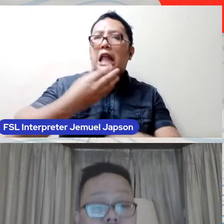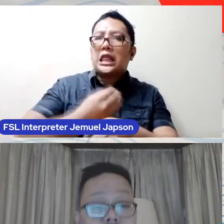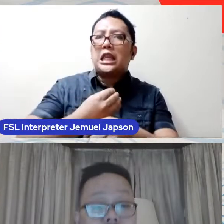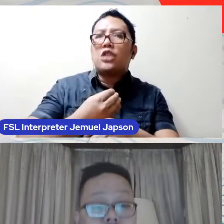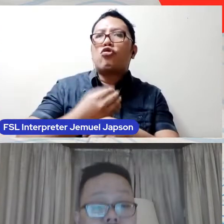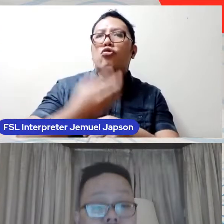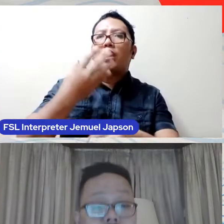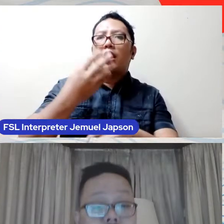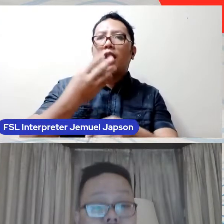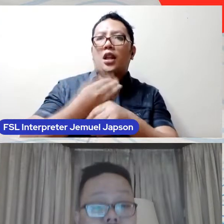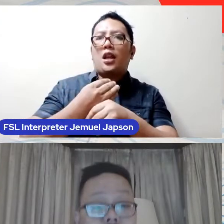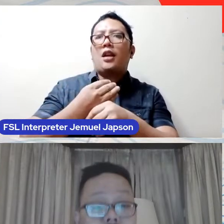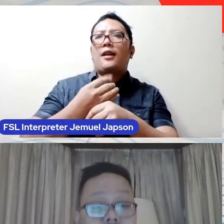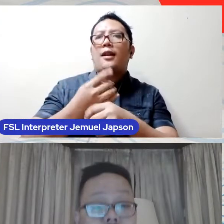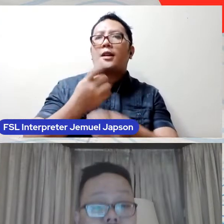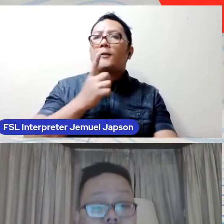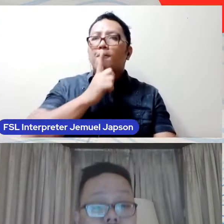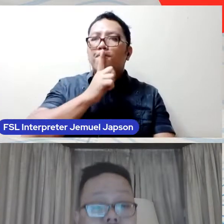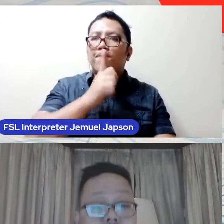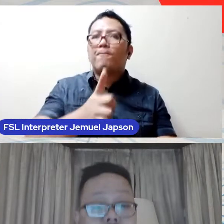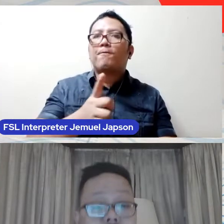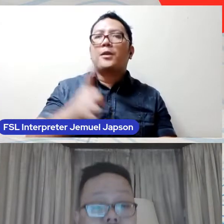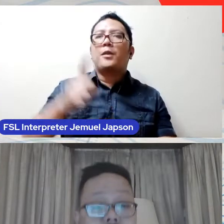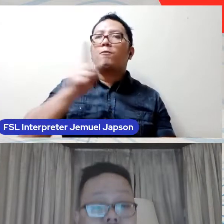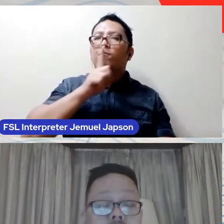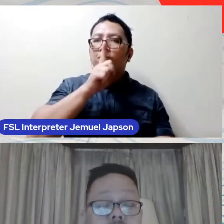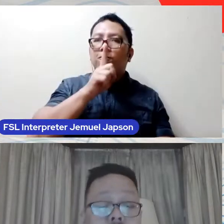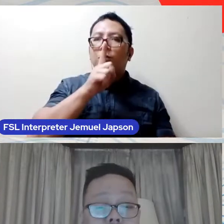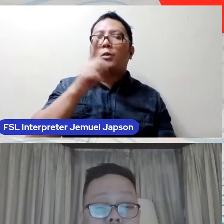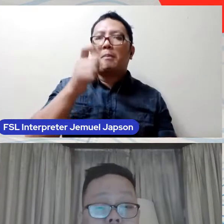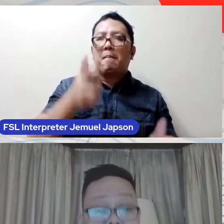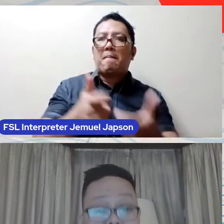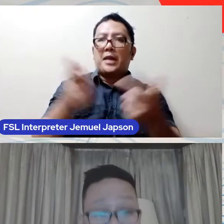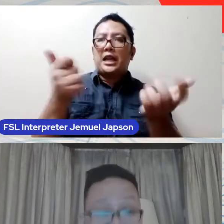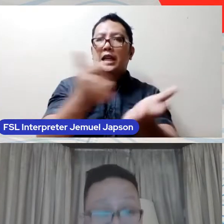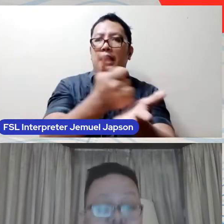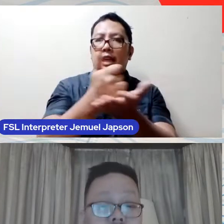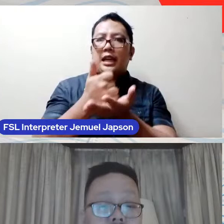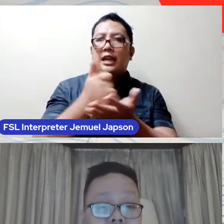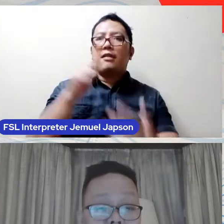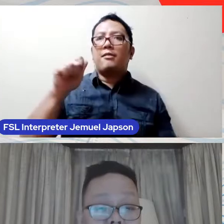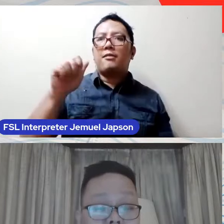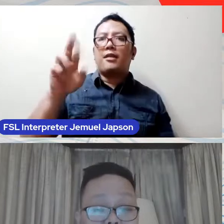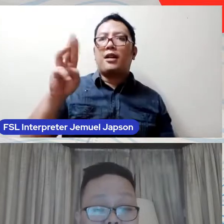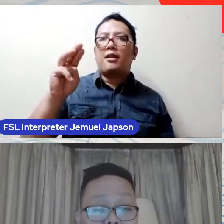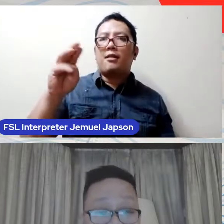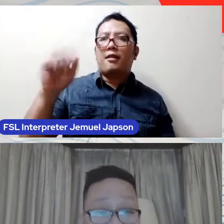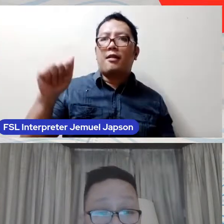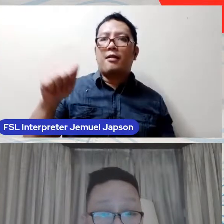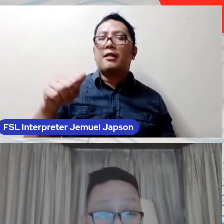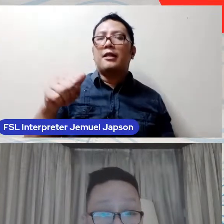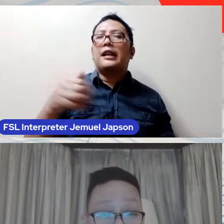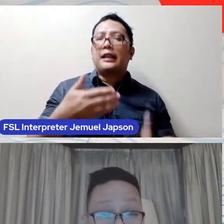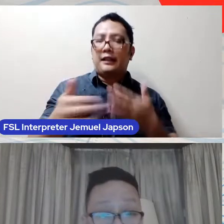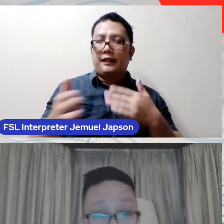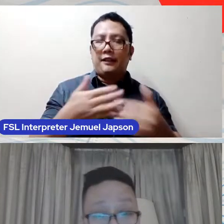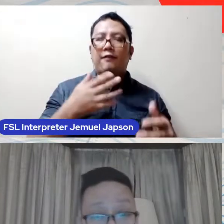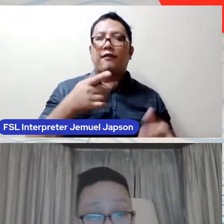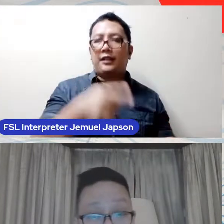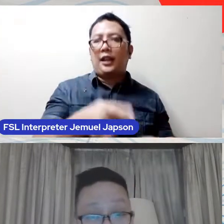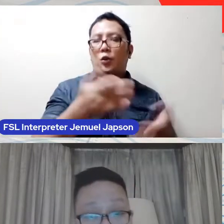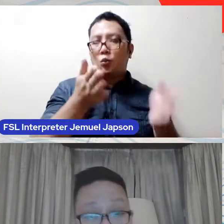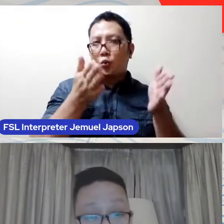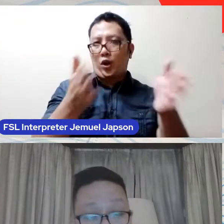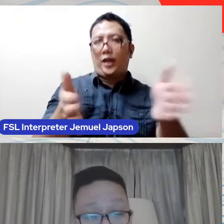na reassurance. Definitely, malaking tulong ang ARMA even in that respect. Okay